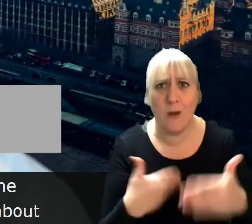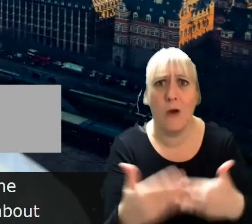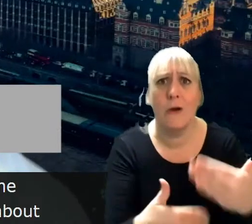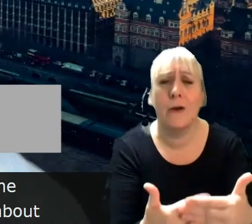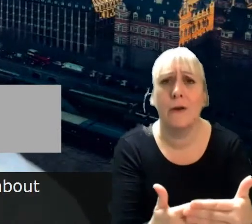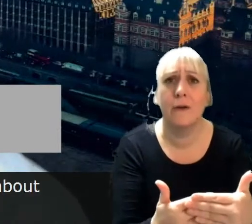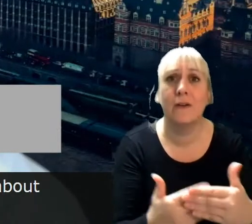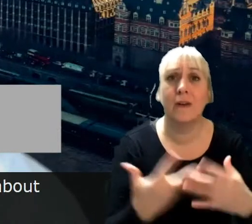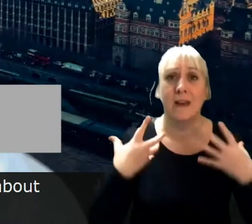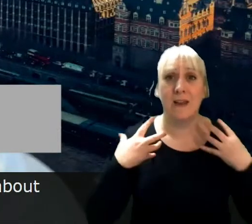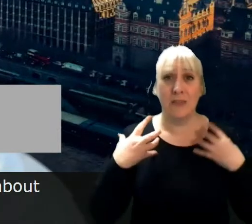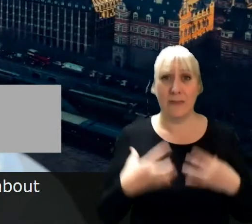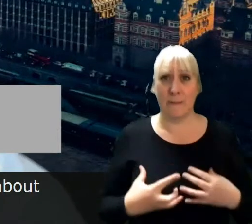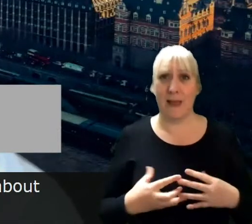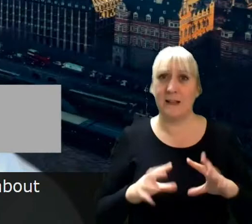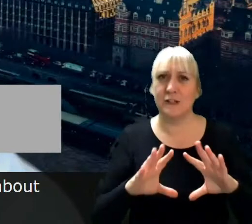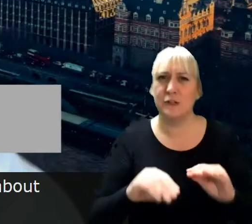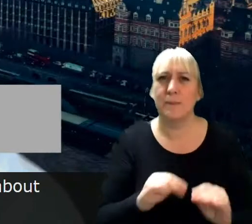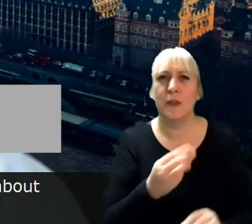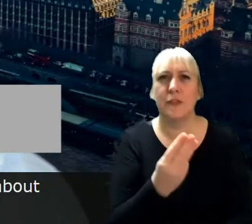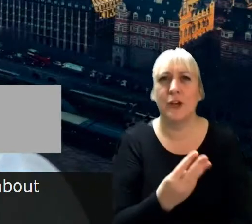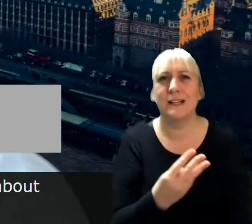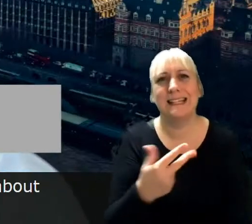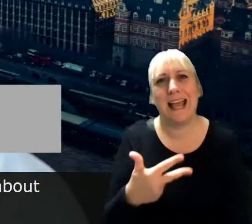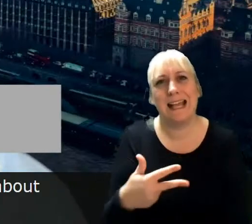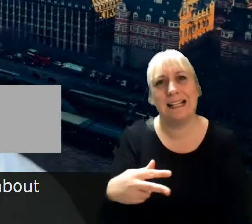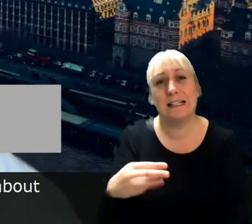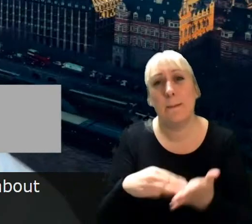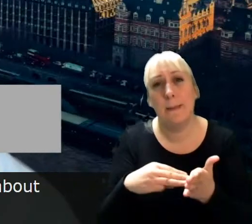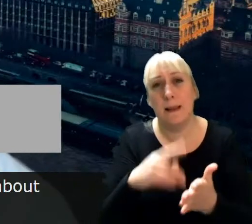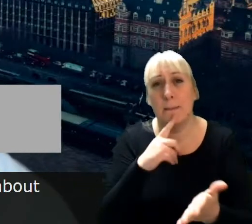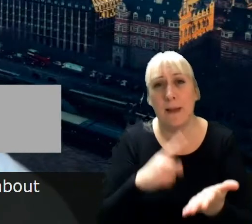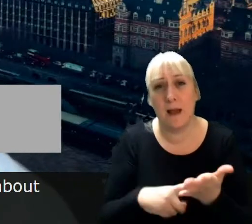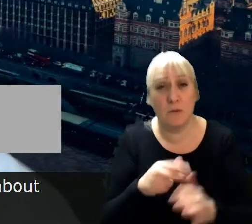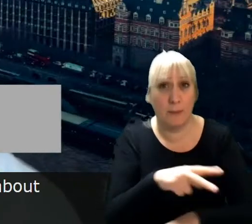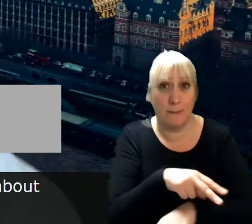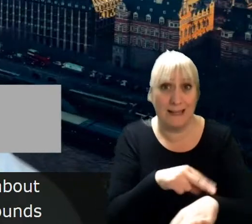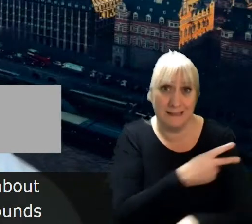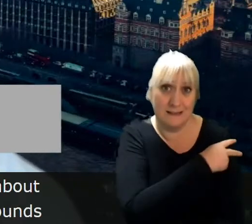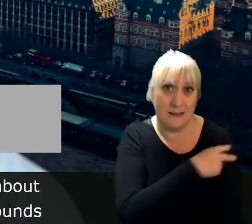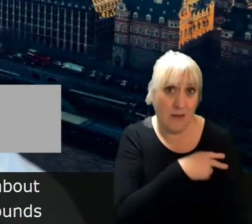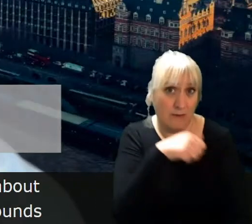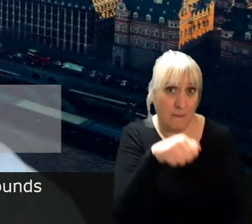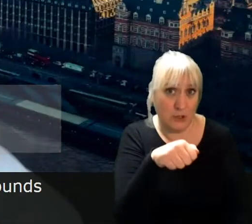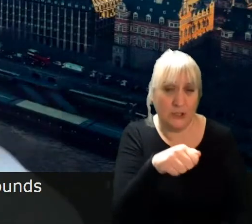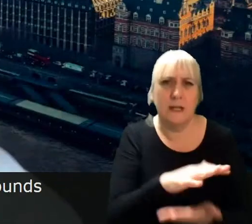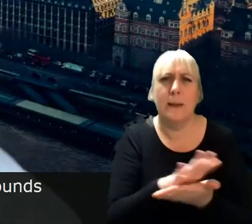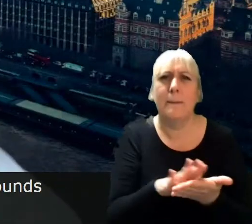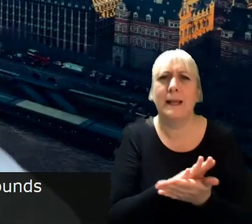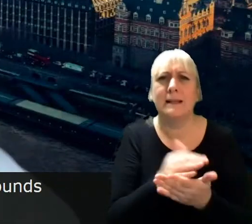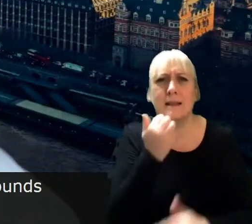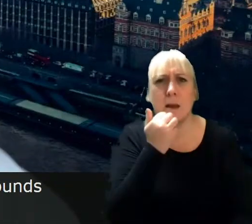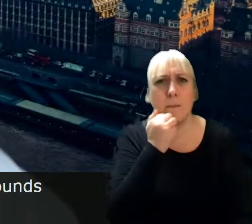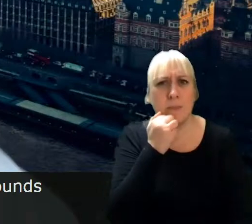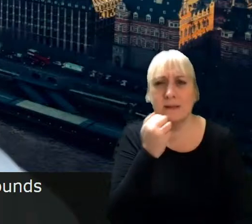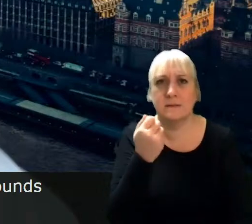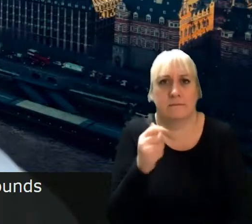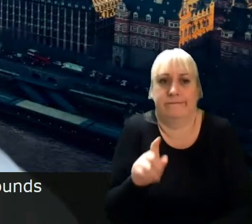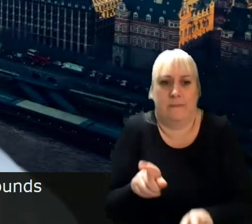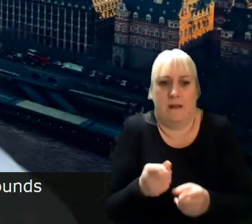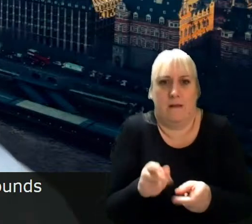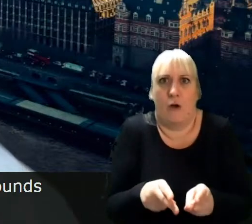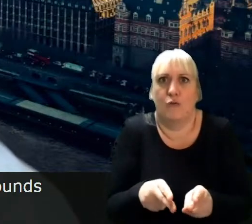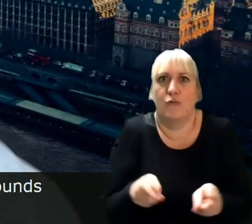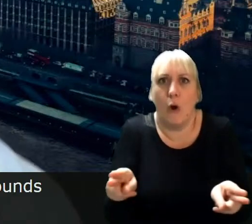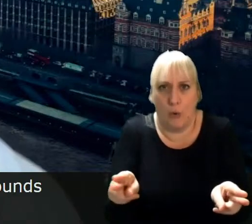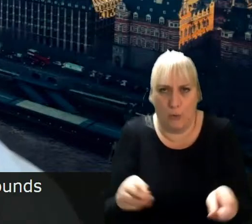£38 million from the police staffing budget, which meant the numbers were always were never going to grow in the early